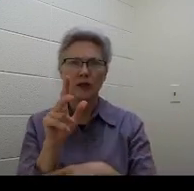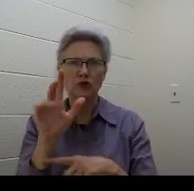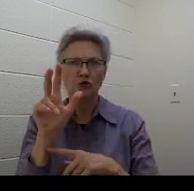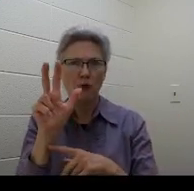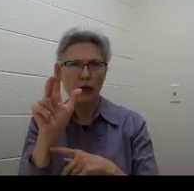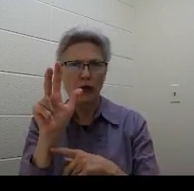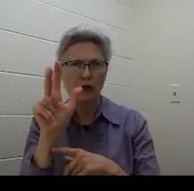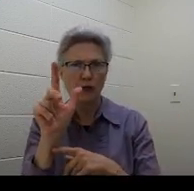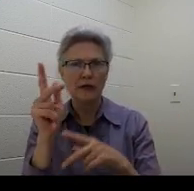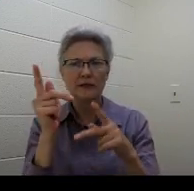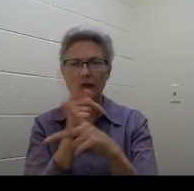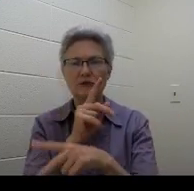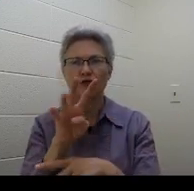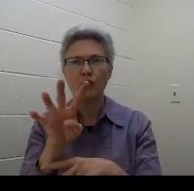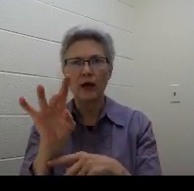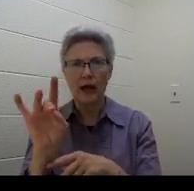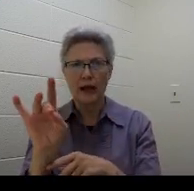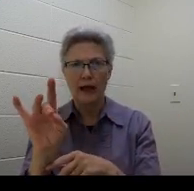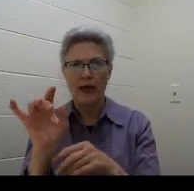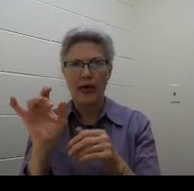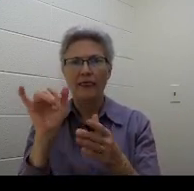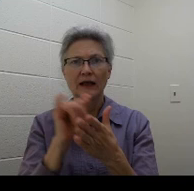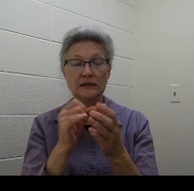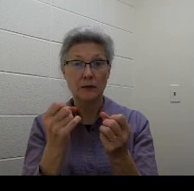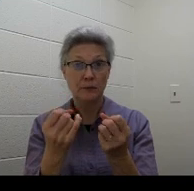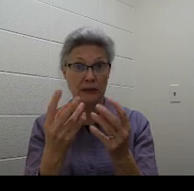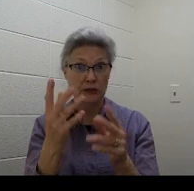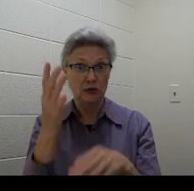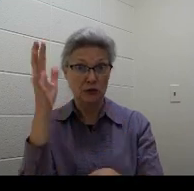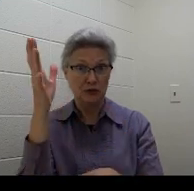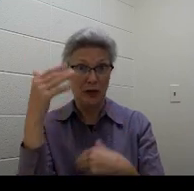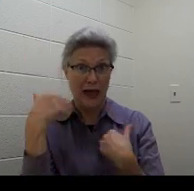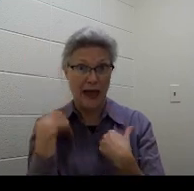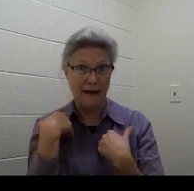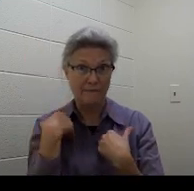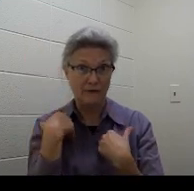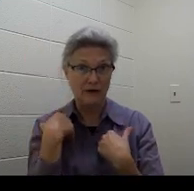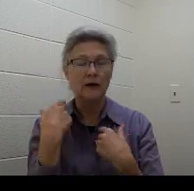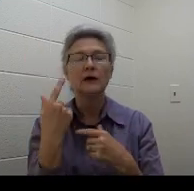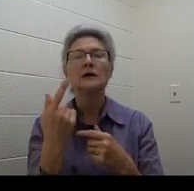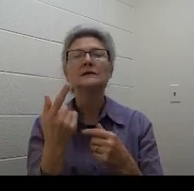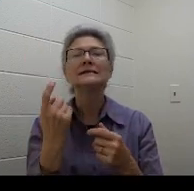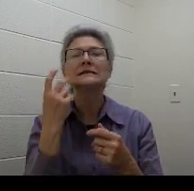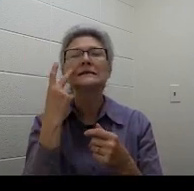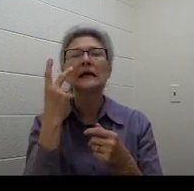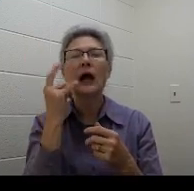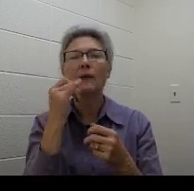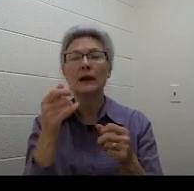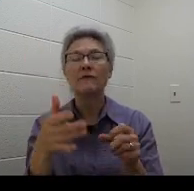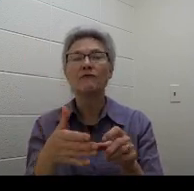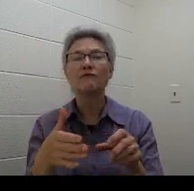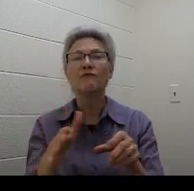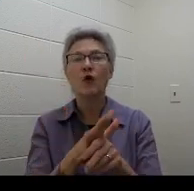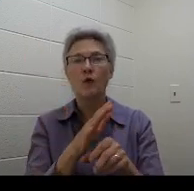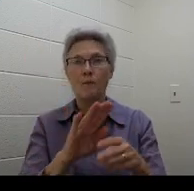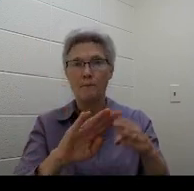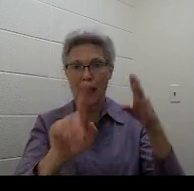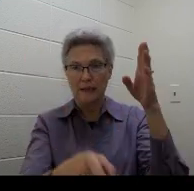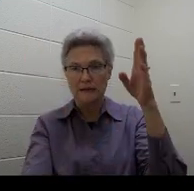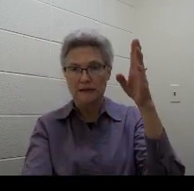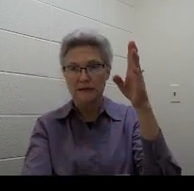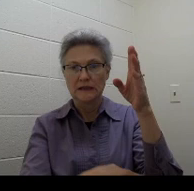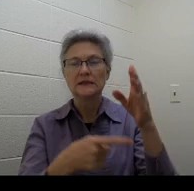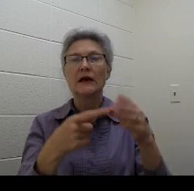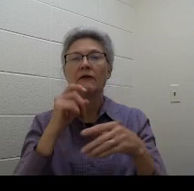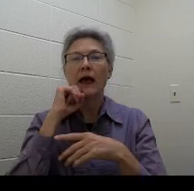one tree, times 48, because that's how many trees we have, to see how many total baskets of apples we'll have. So I'm